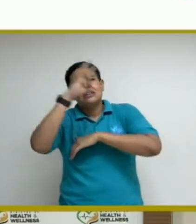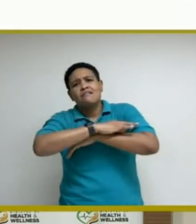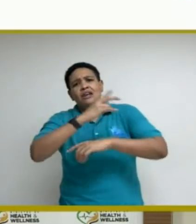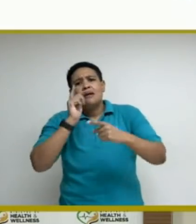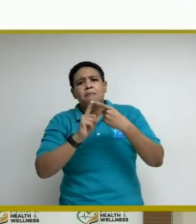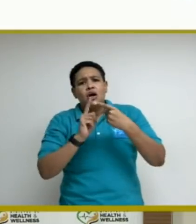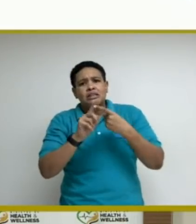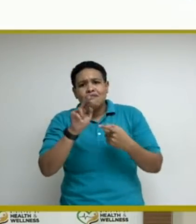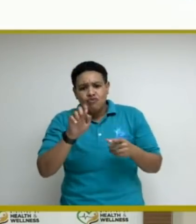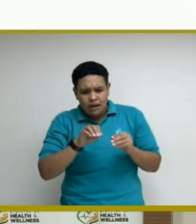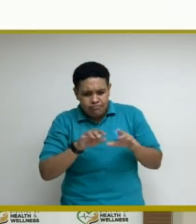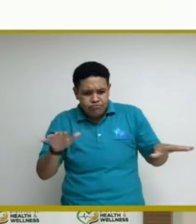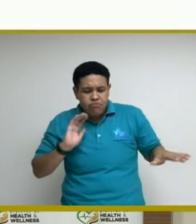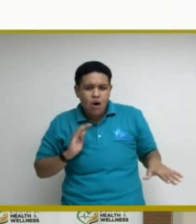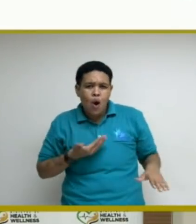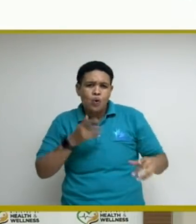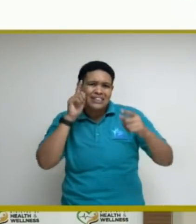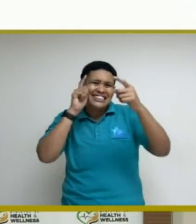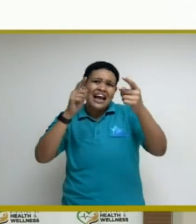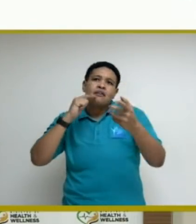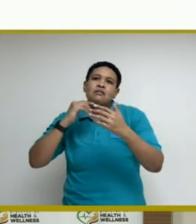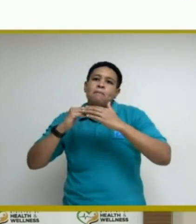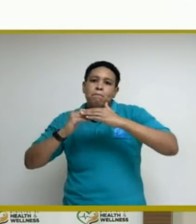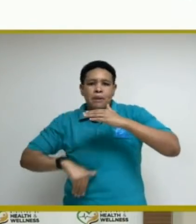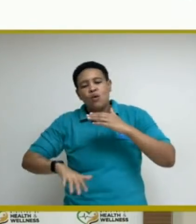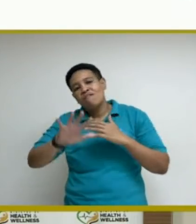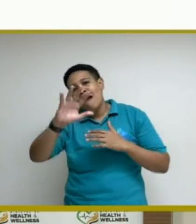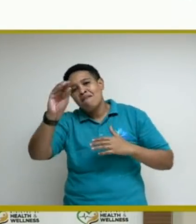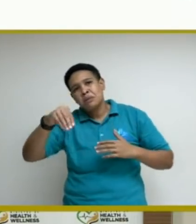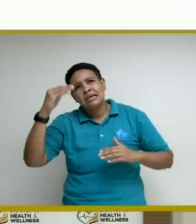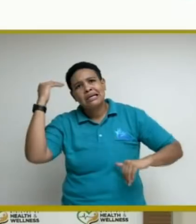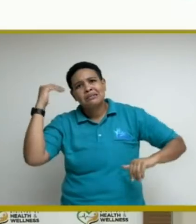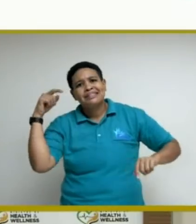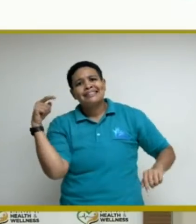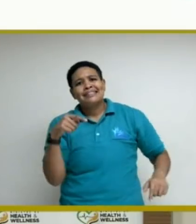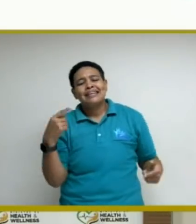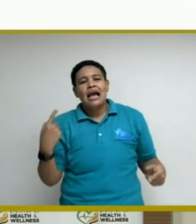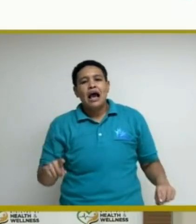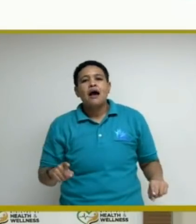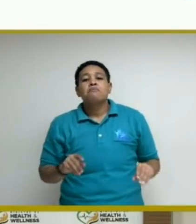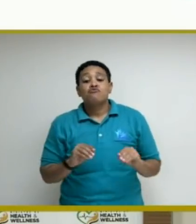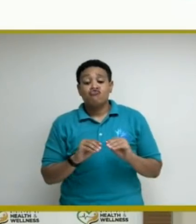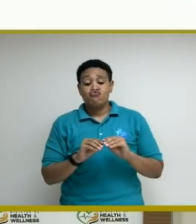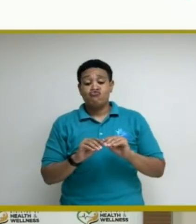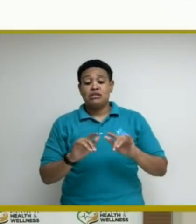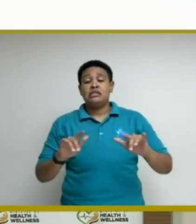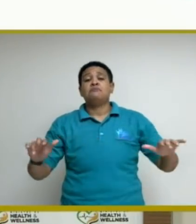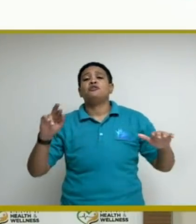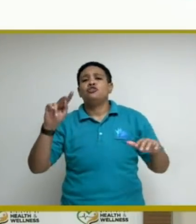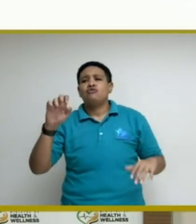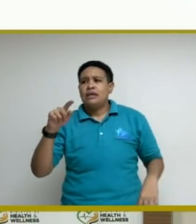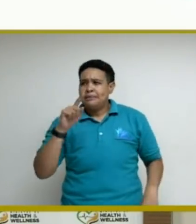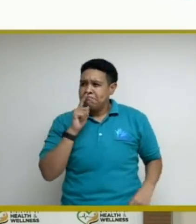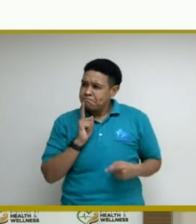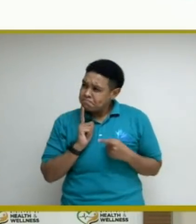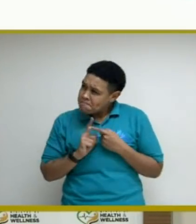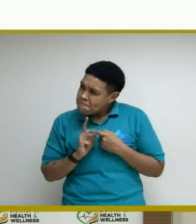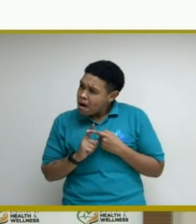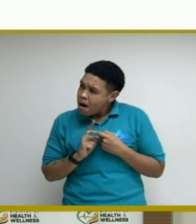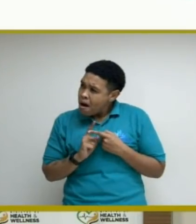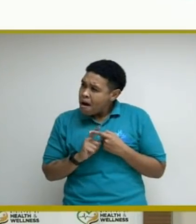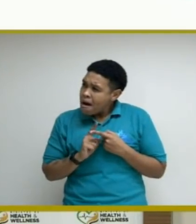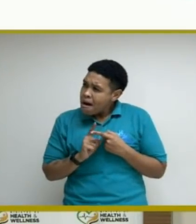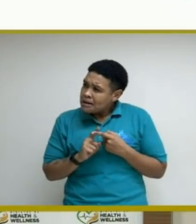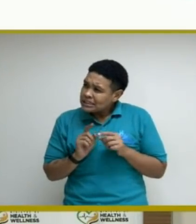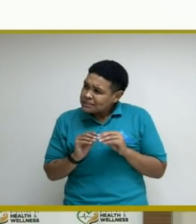positivity rate. Our target is to get that down below 5%. The reproductive rate is trending positively, and it